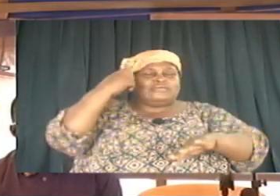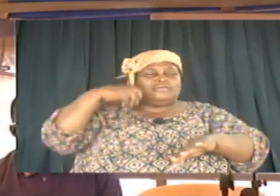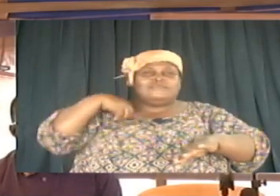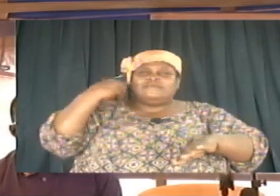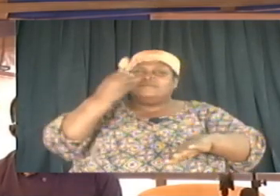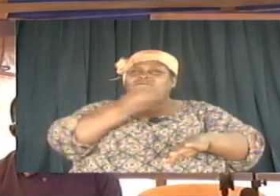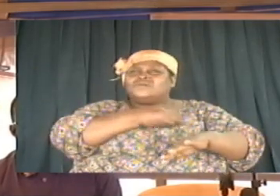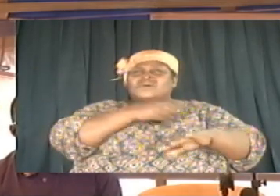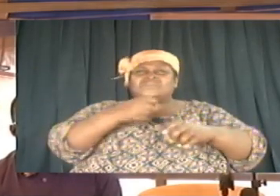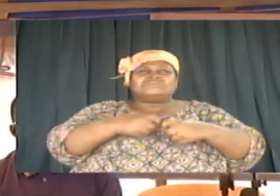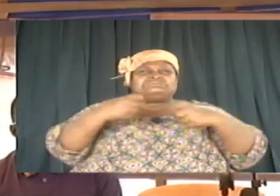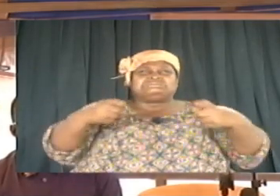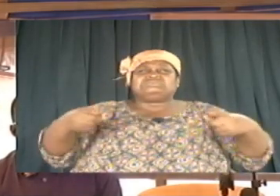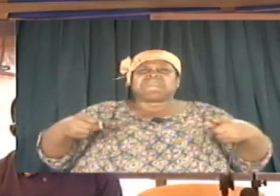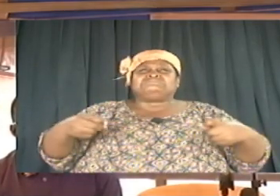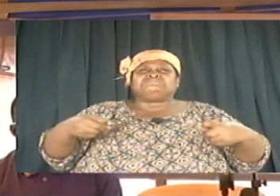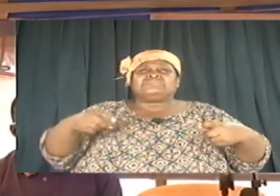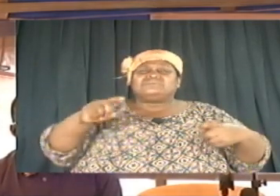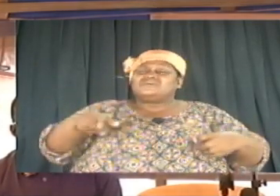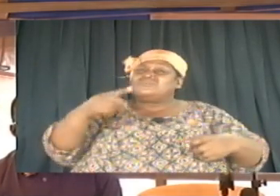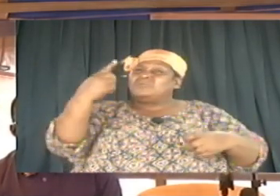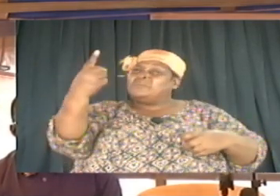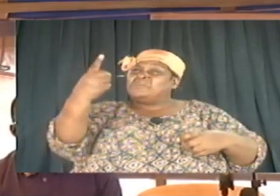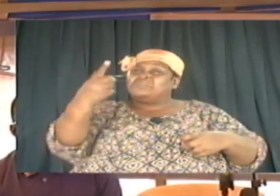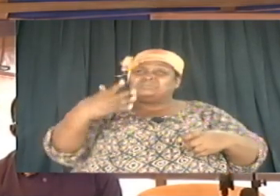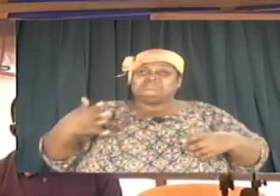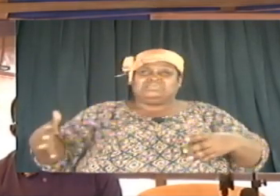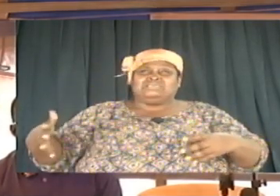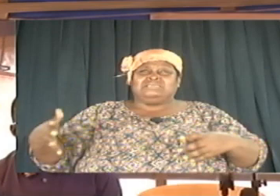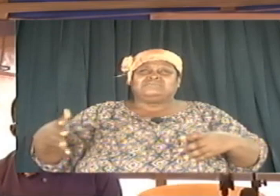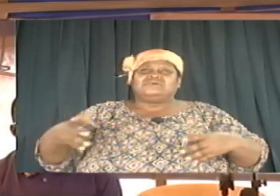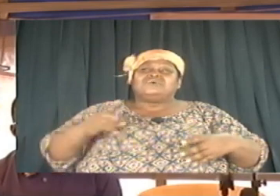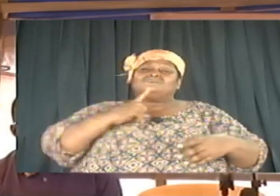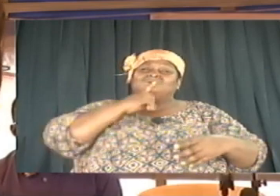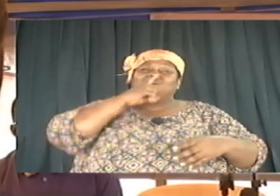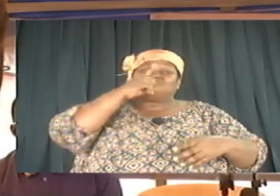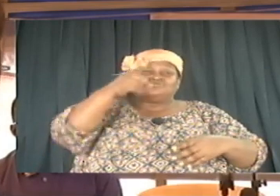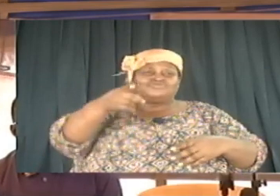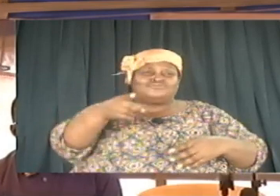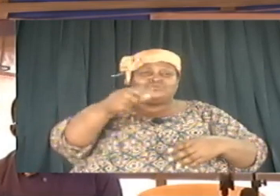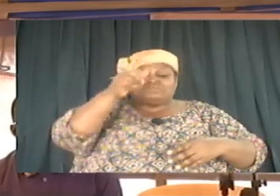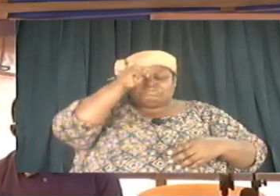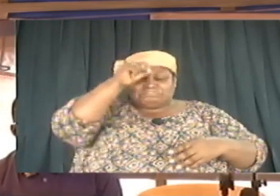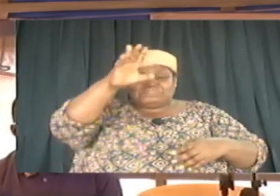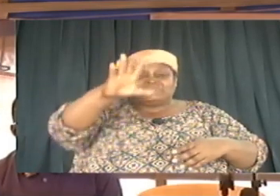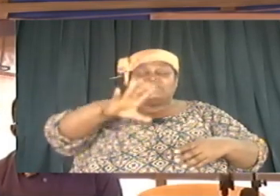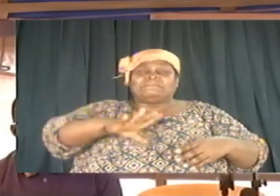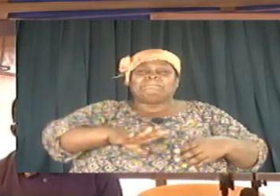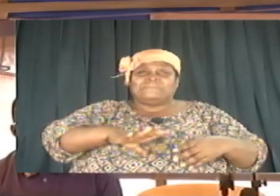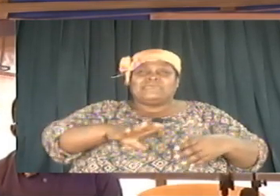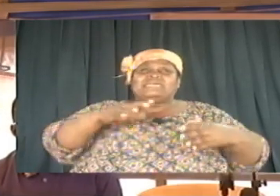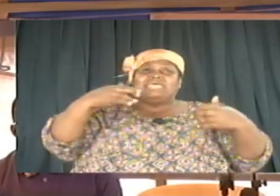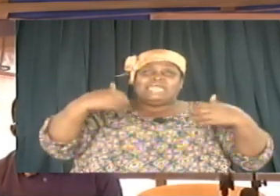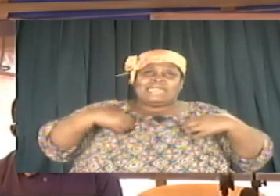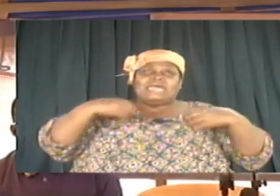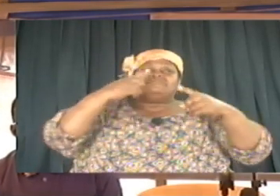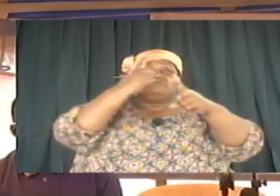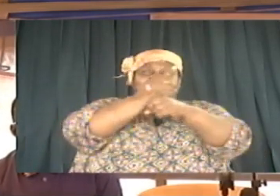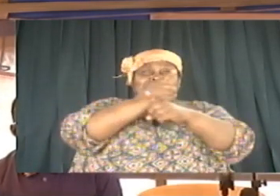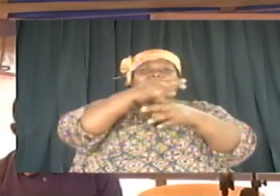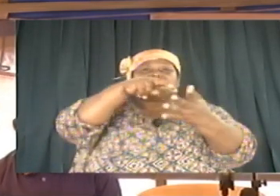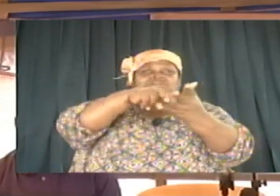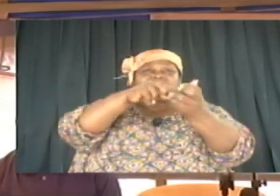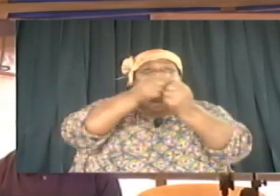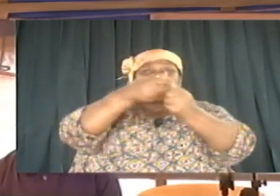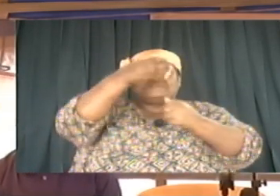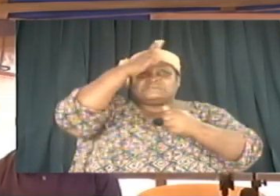thing that could have guaranteed that man have a right standing with